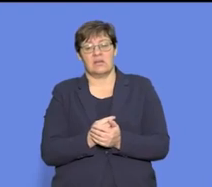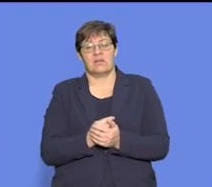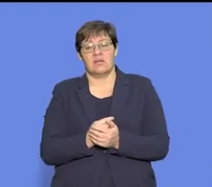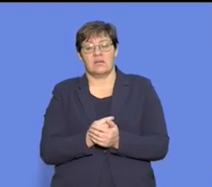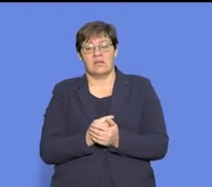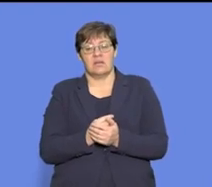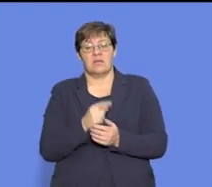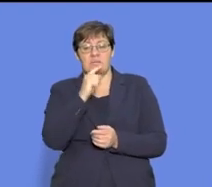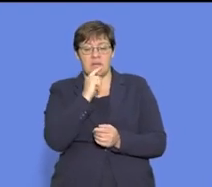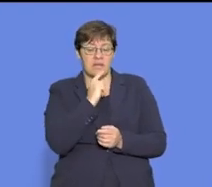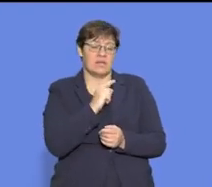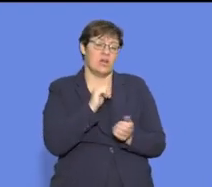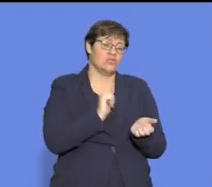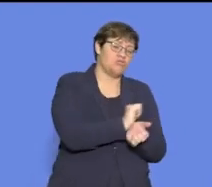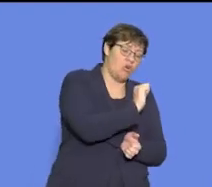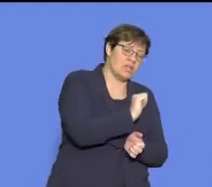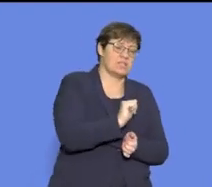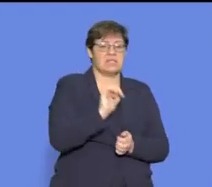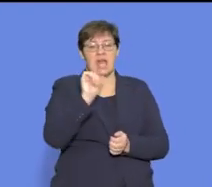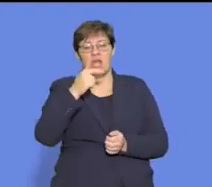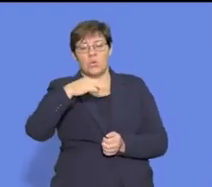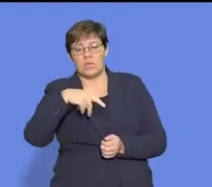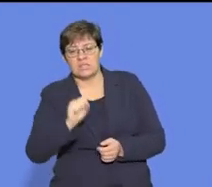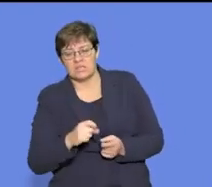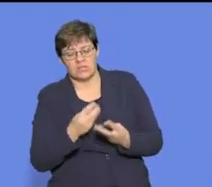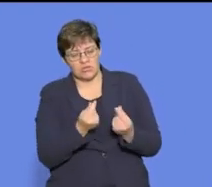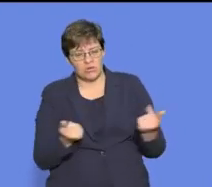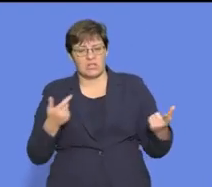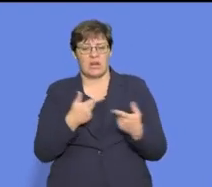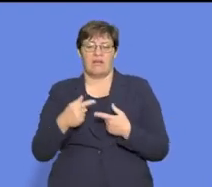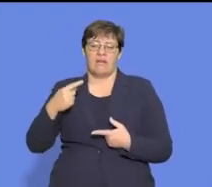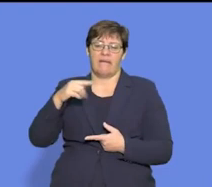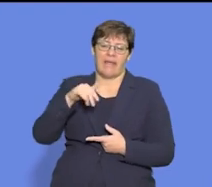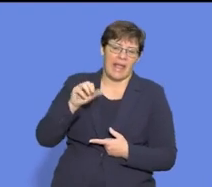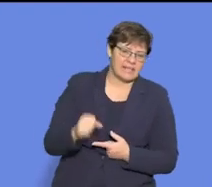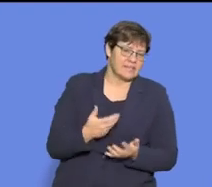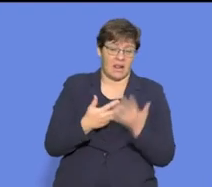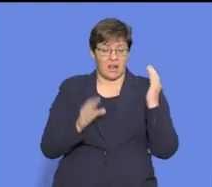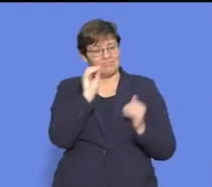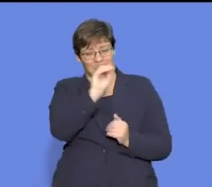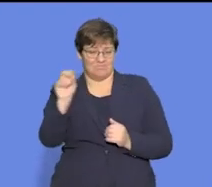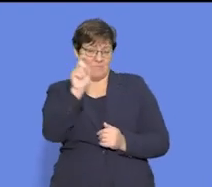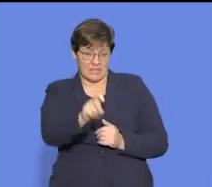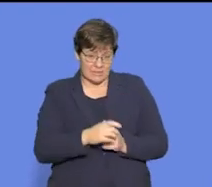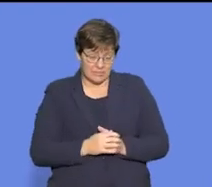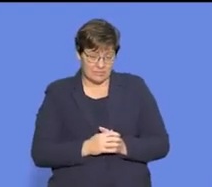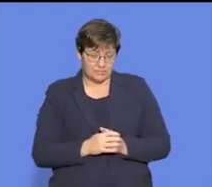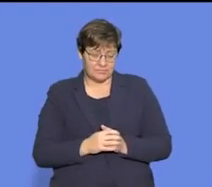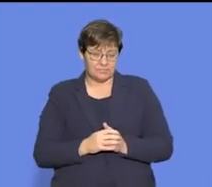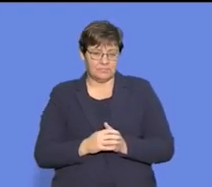phase indicators. So always put in that it's aqueous or solid or gas, put those in. Right, let's move